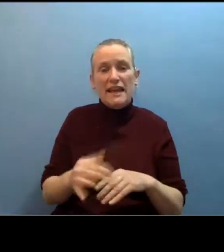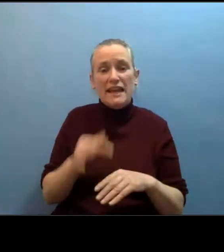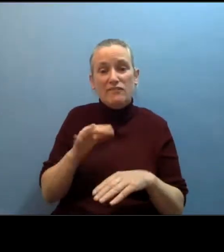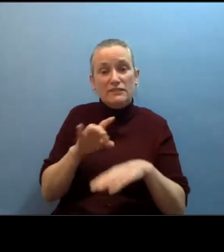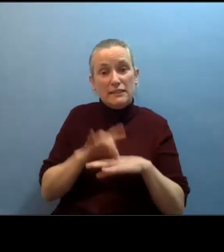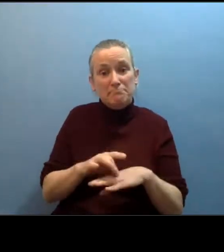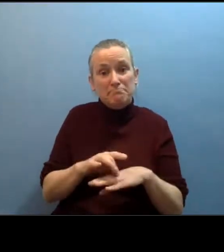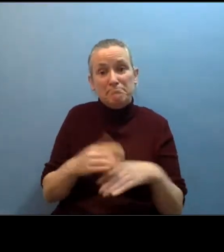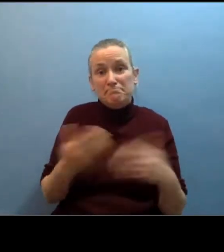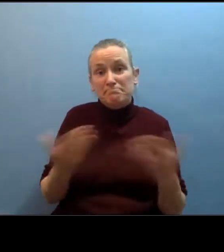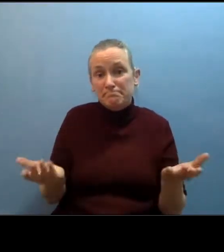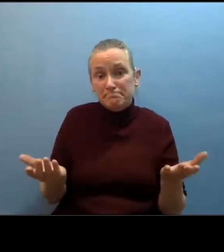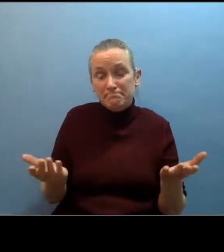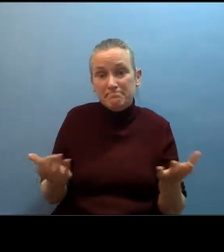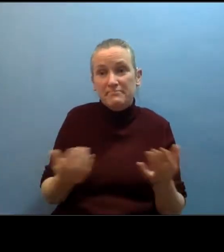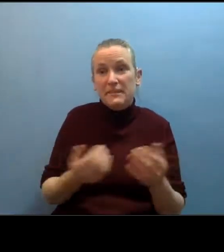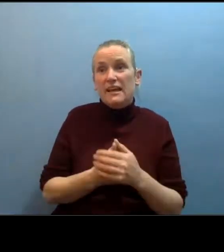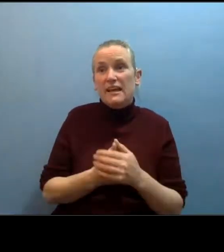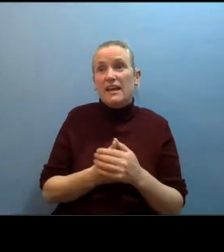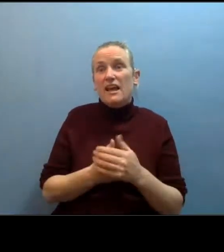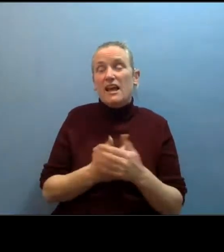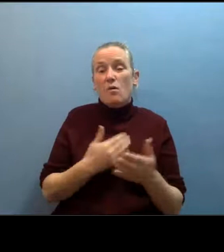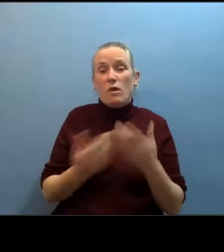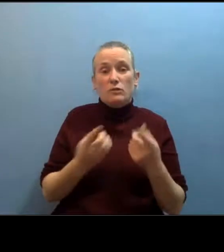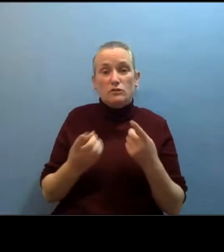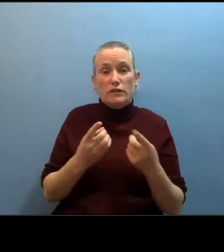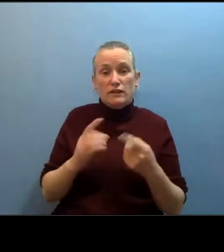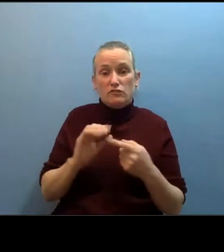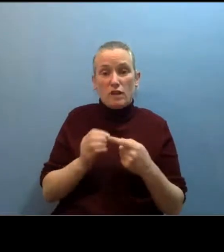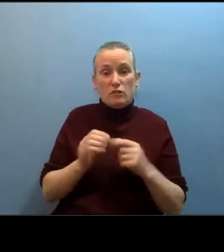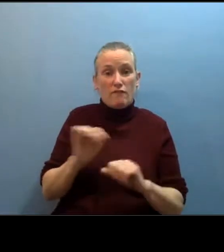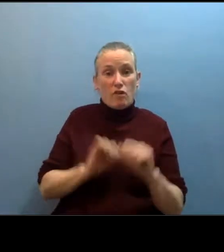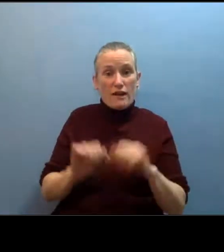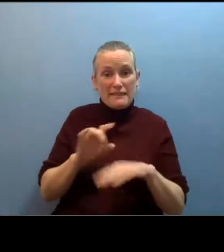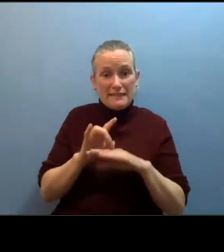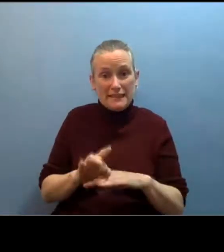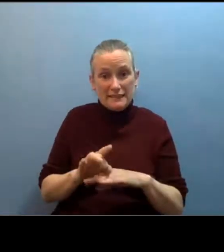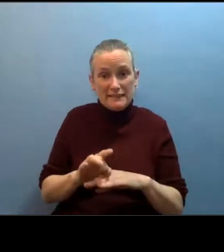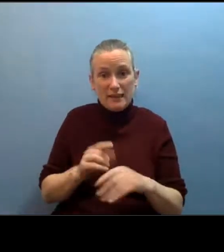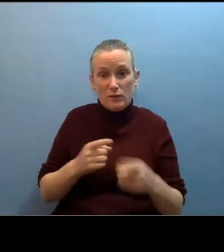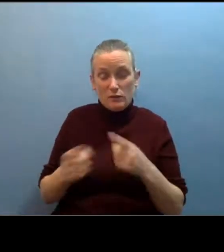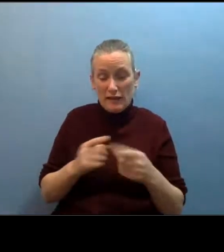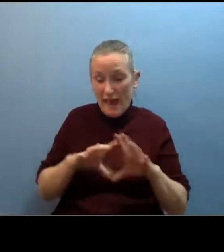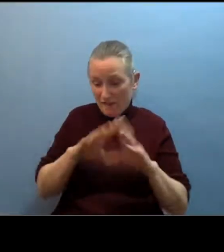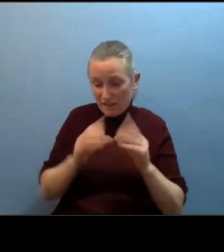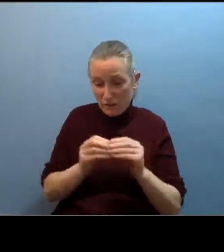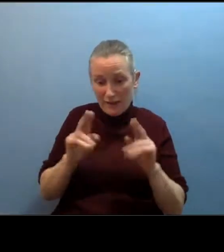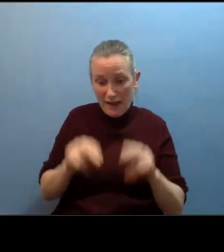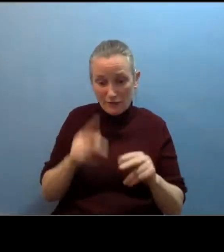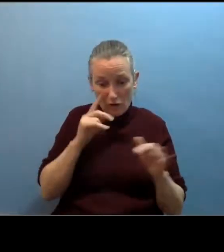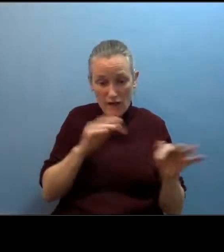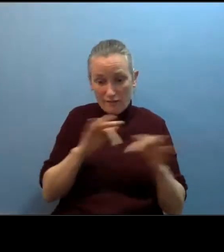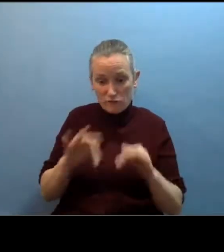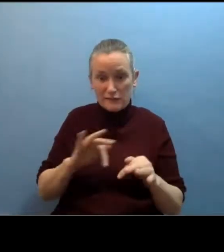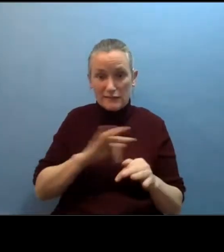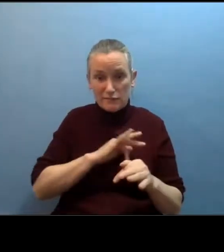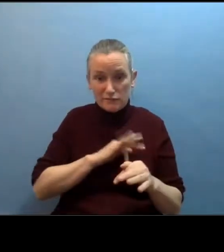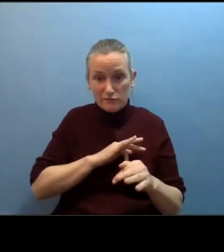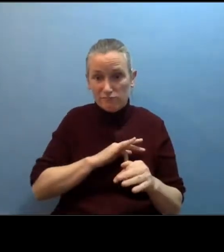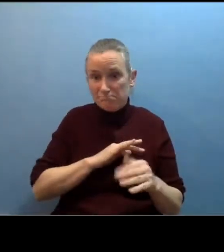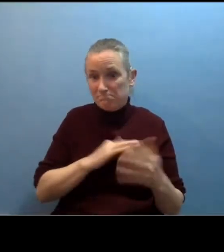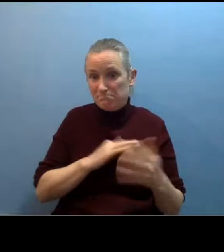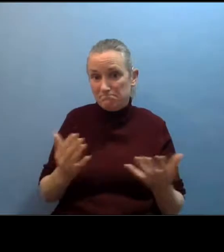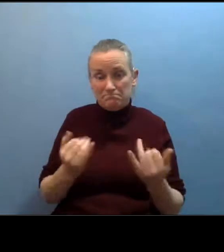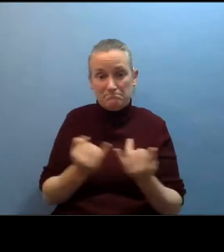chances of it? What are we doing to mitigate against that? Are we doing everything that we can possibly do to look after ourselves in terms of